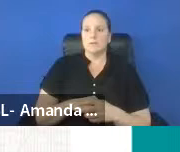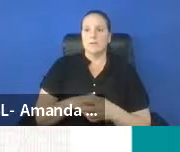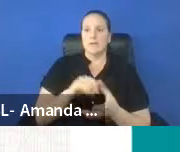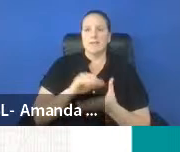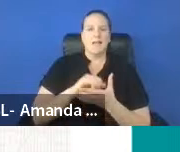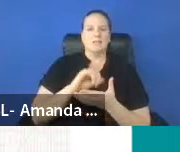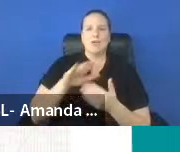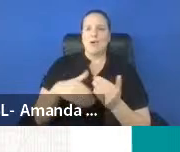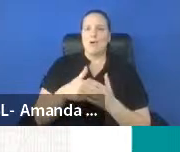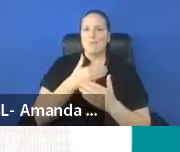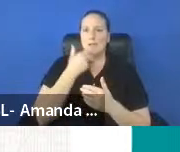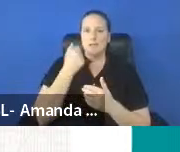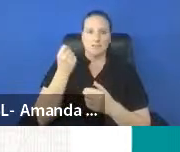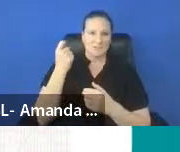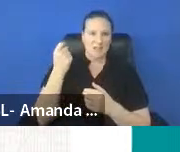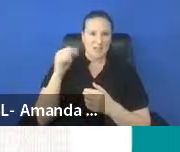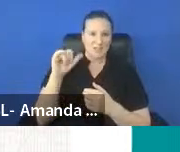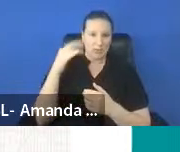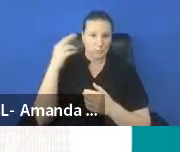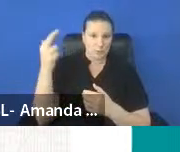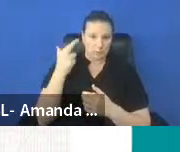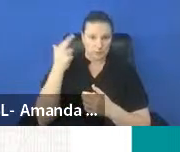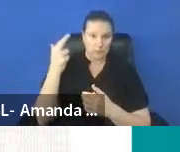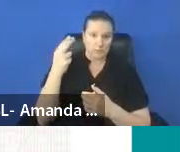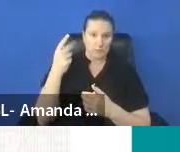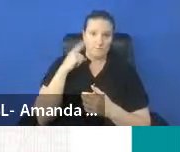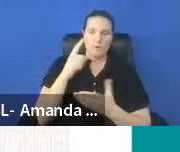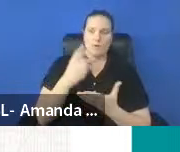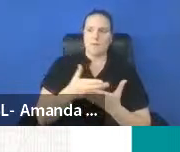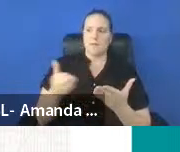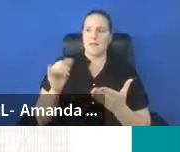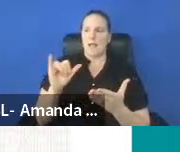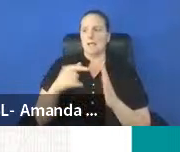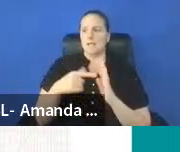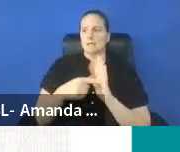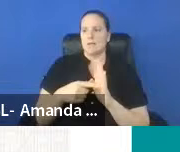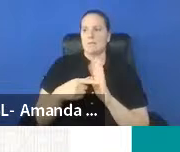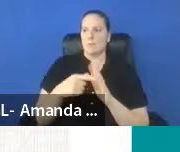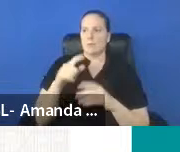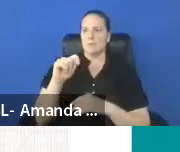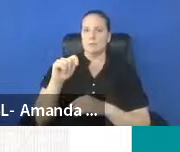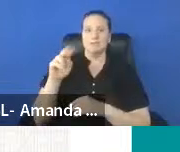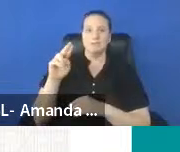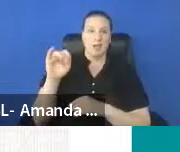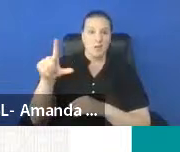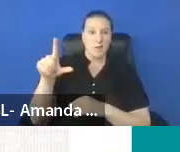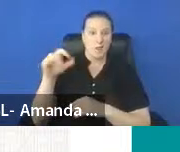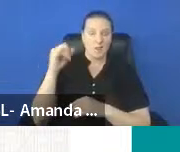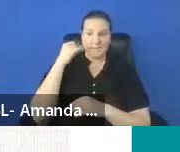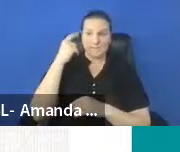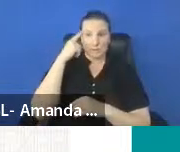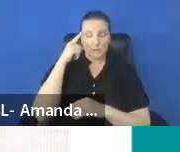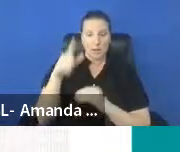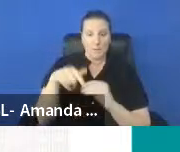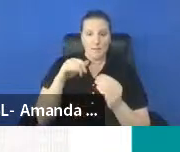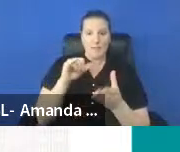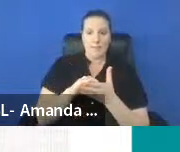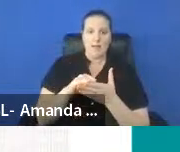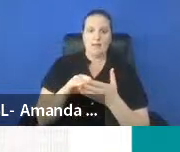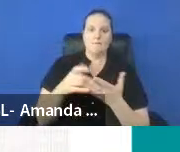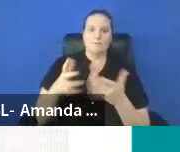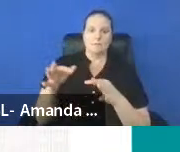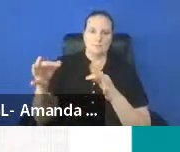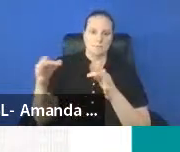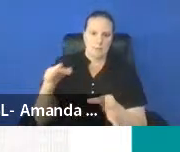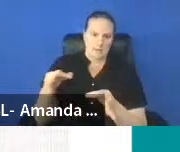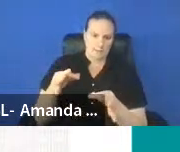better understanding of the reasons for things. For example, like the tunnel. I mean, if you really think about it, where it was explained to us